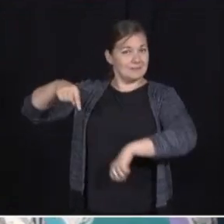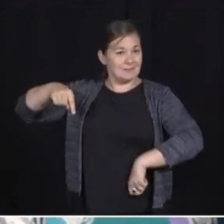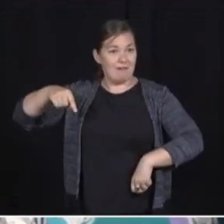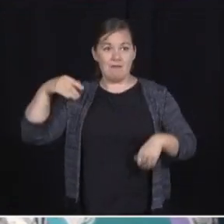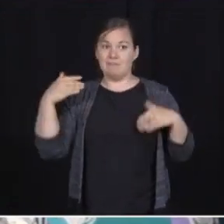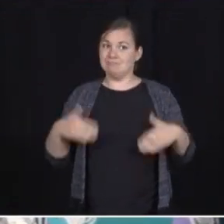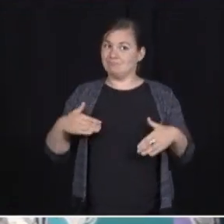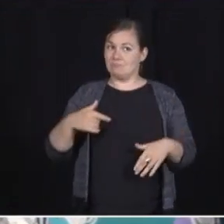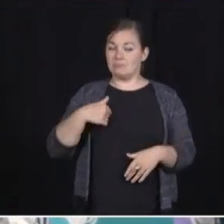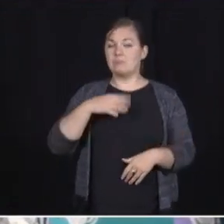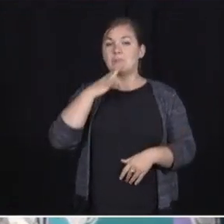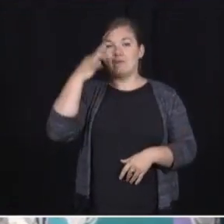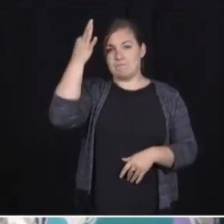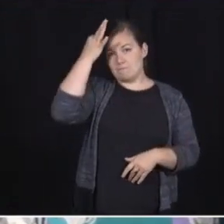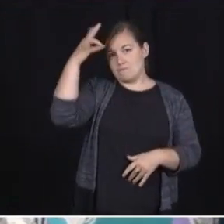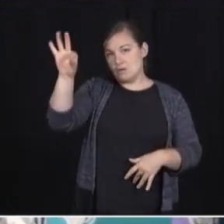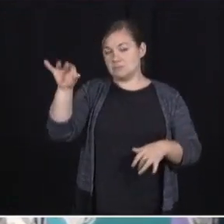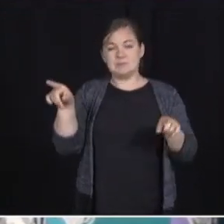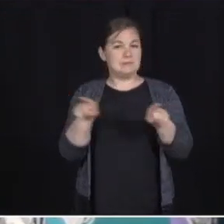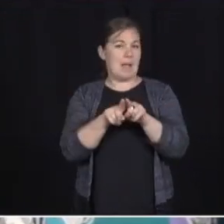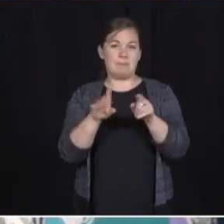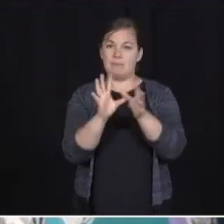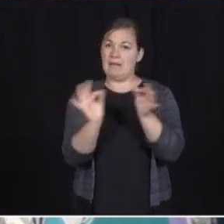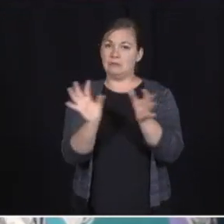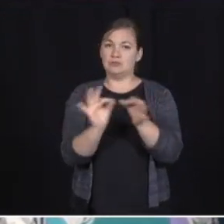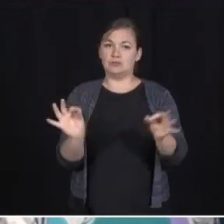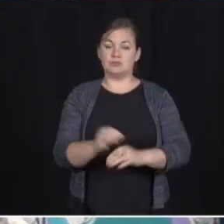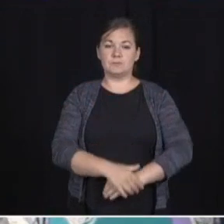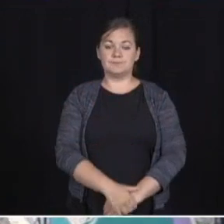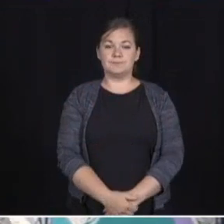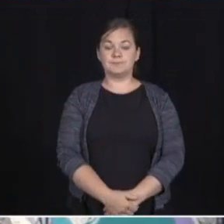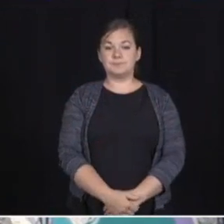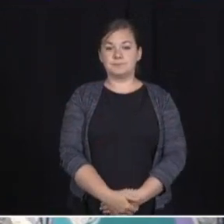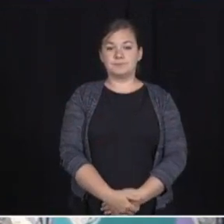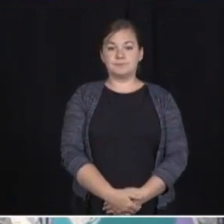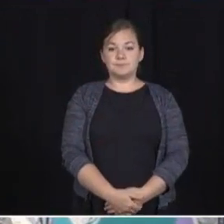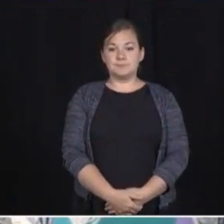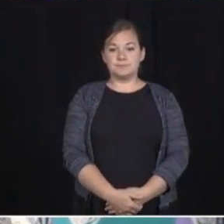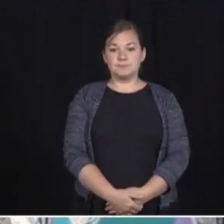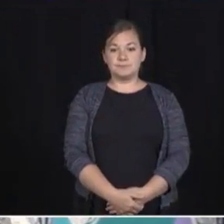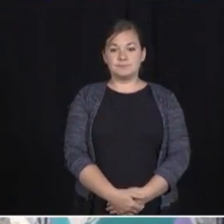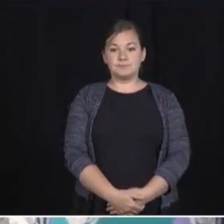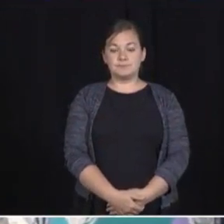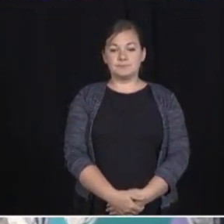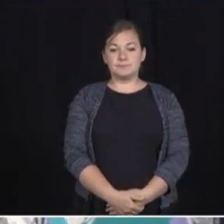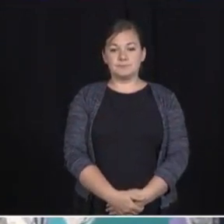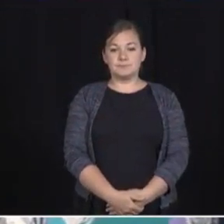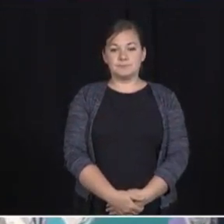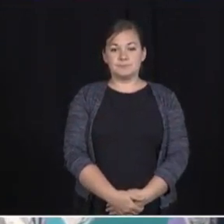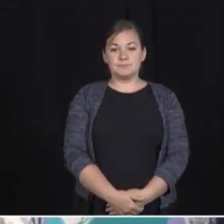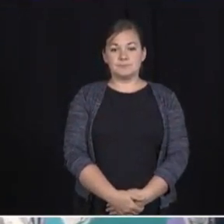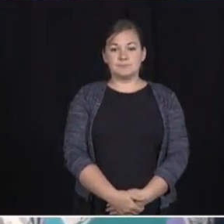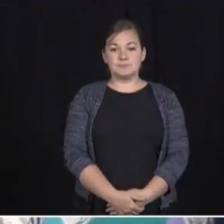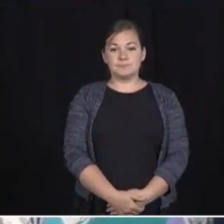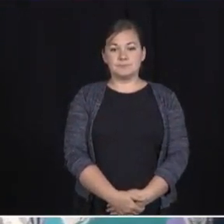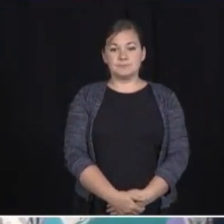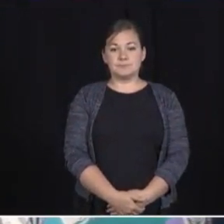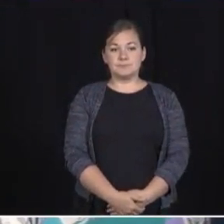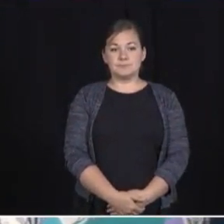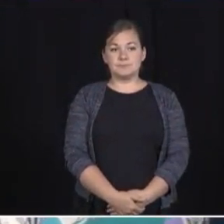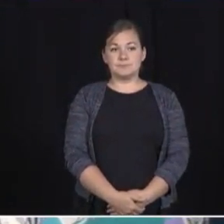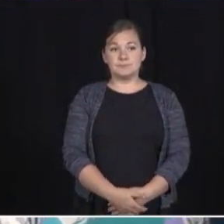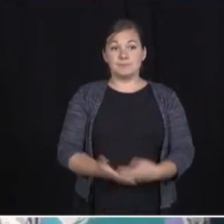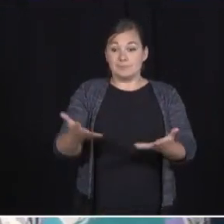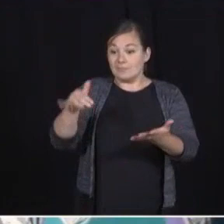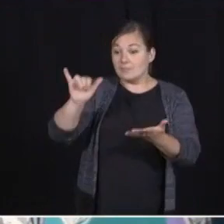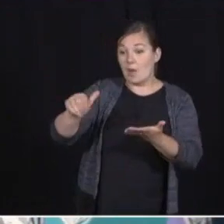notre pays à lancer l'application canadienne de notification d'exposition Alert COVID. This